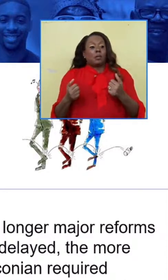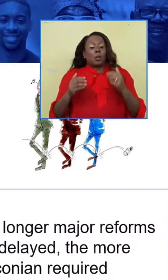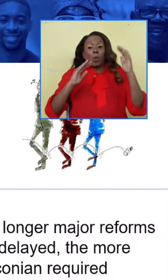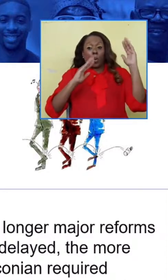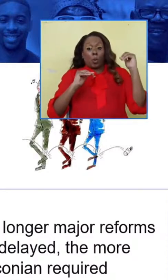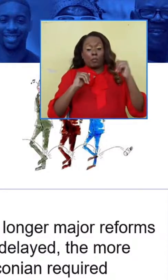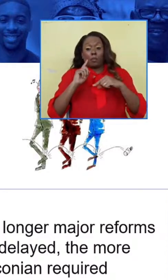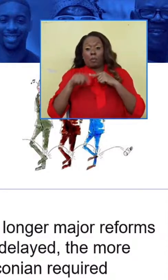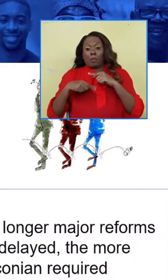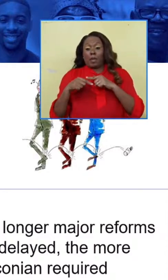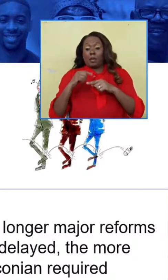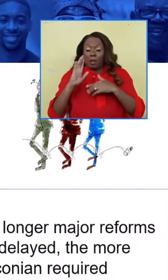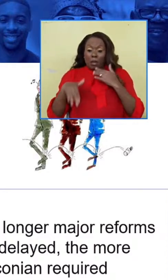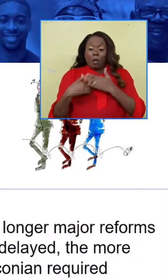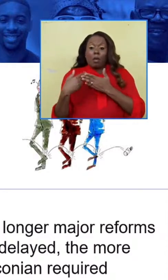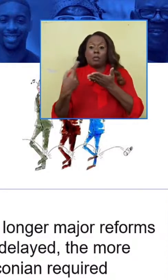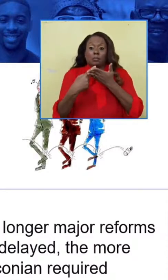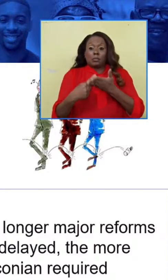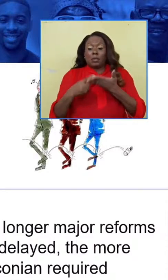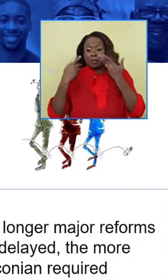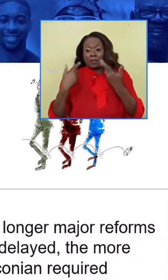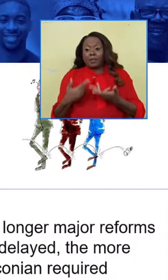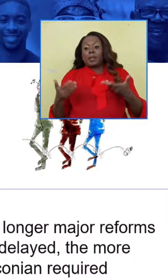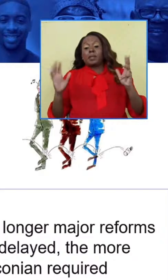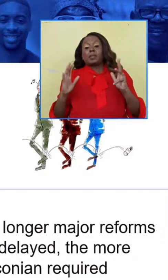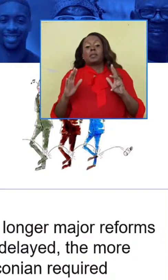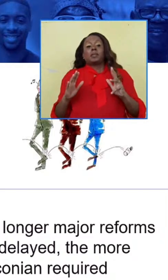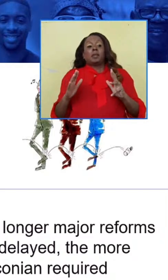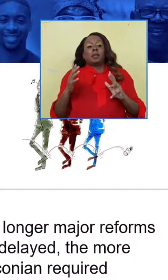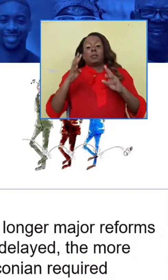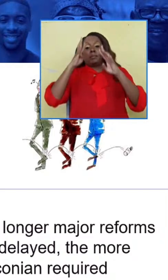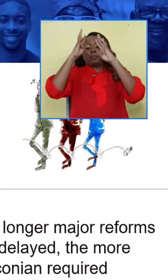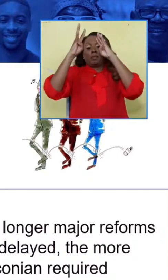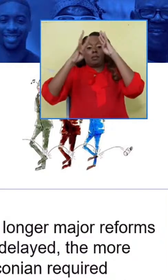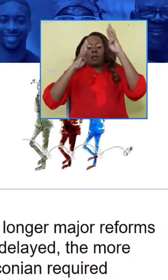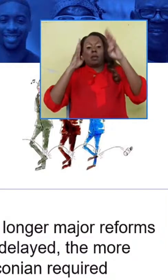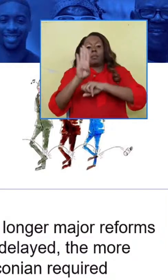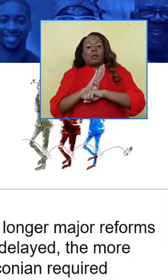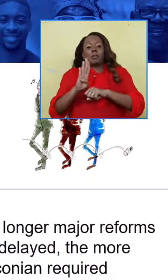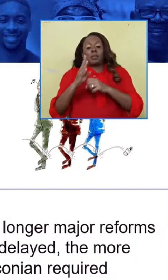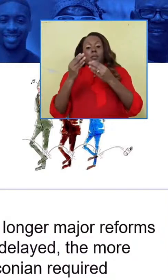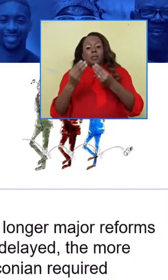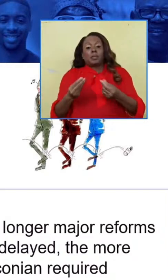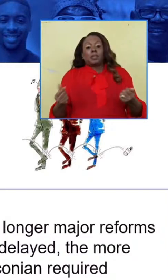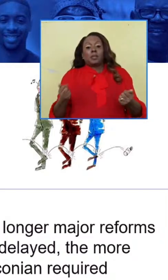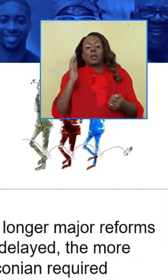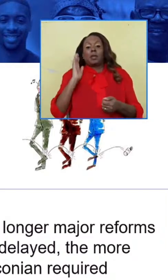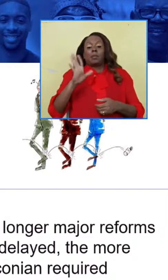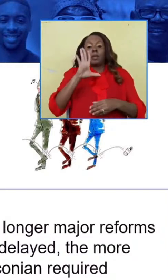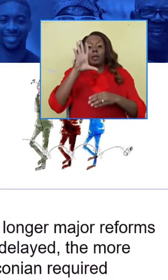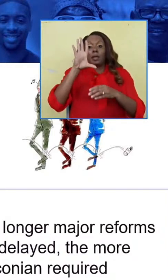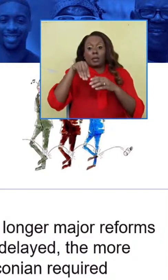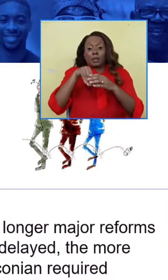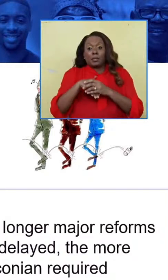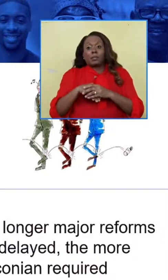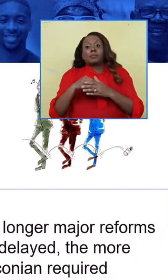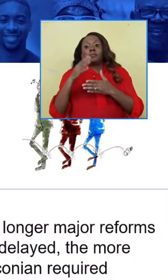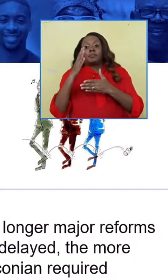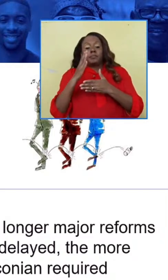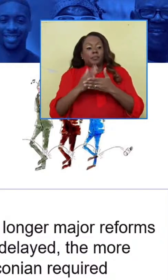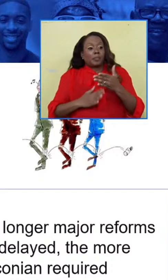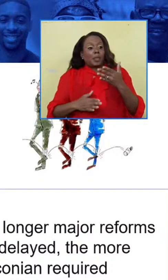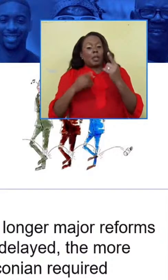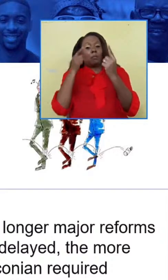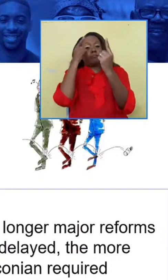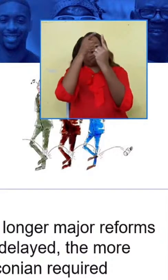our discussions and we find the Barbados solution for this Barbados problem, it will include some specific triggers, some